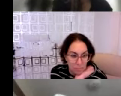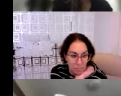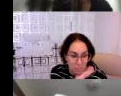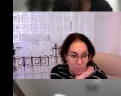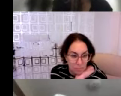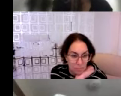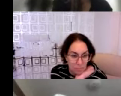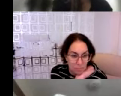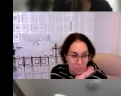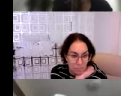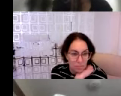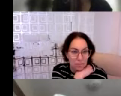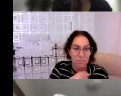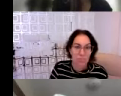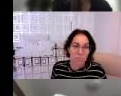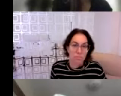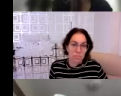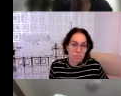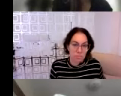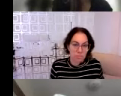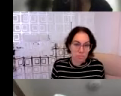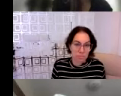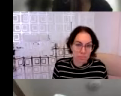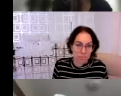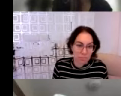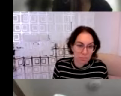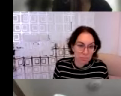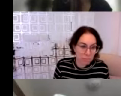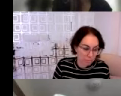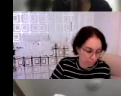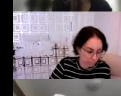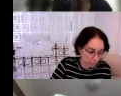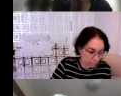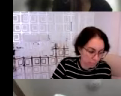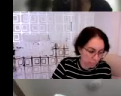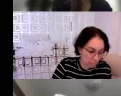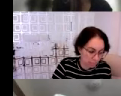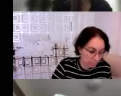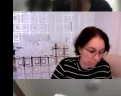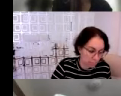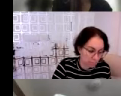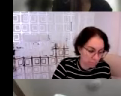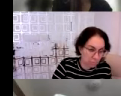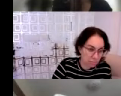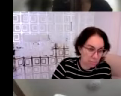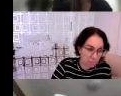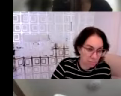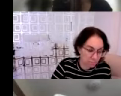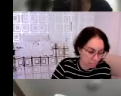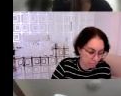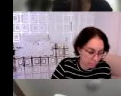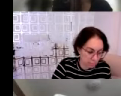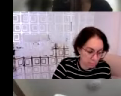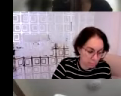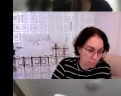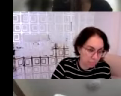Before going into this, I want to emphasize, all these models depend on assumptions. It's an active area of research of testing